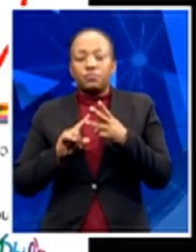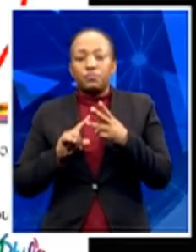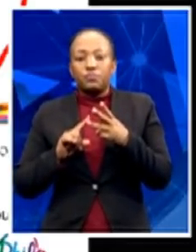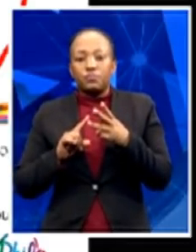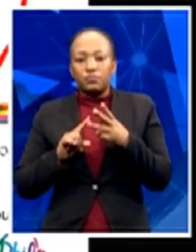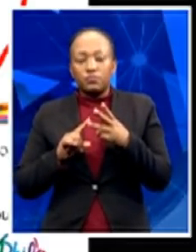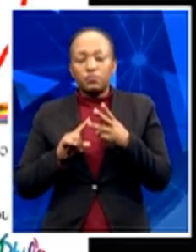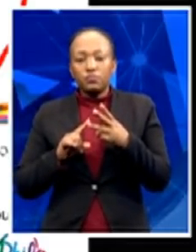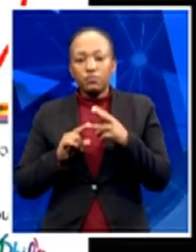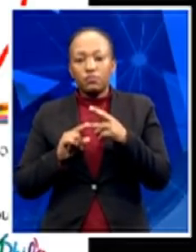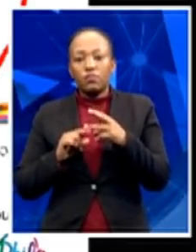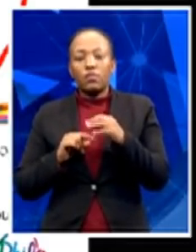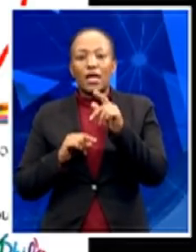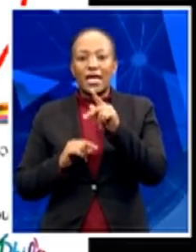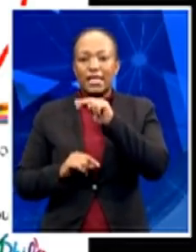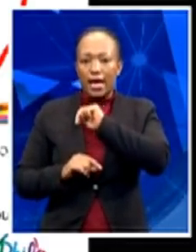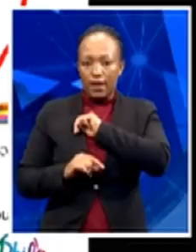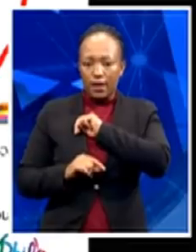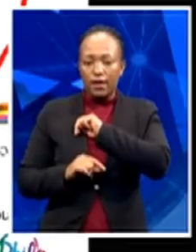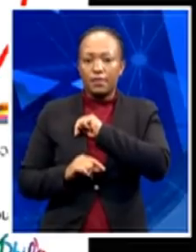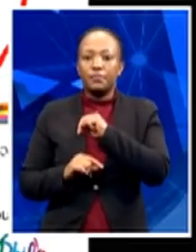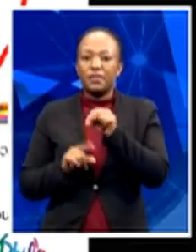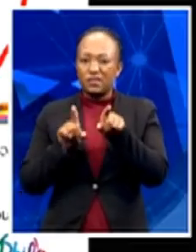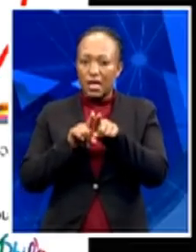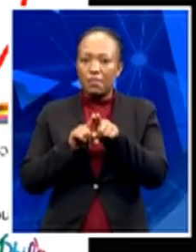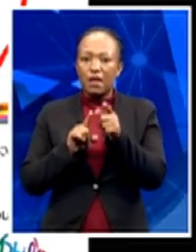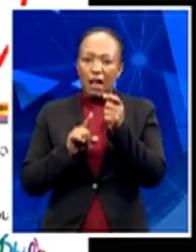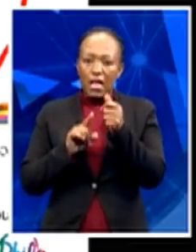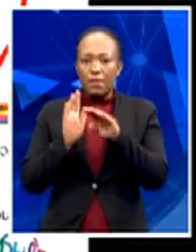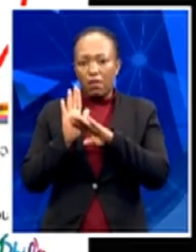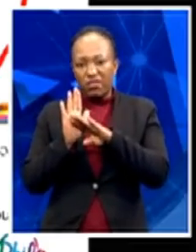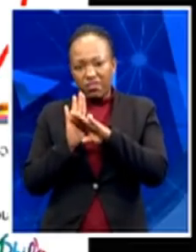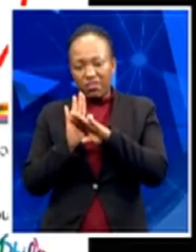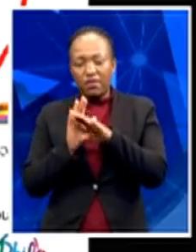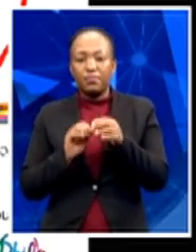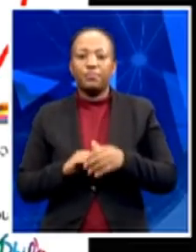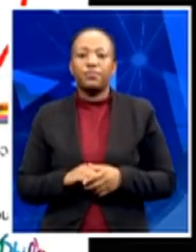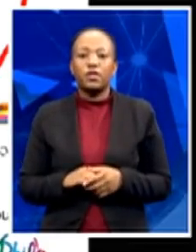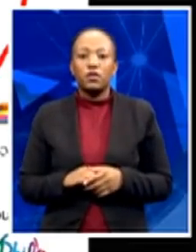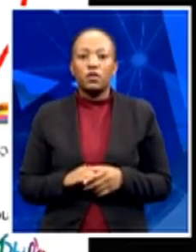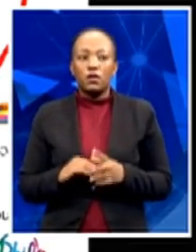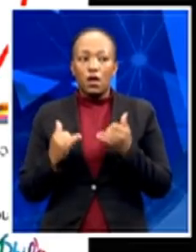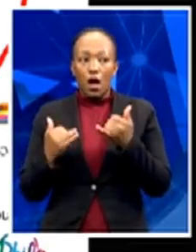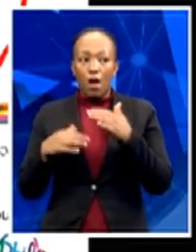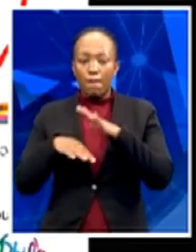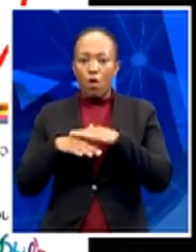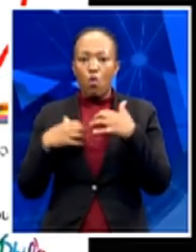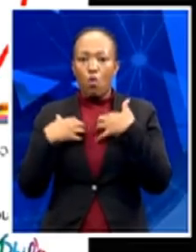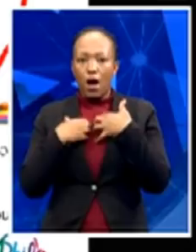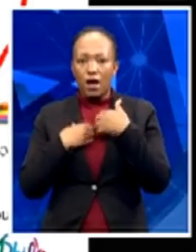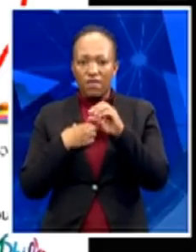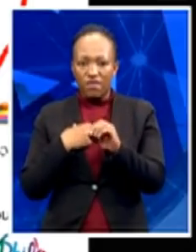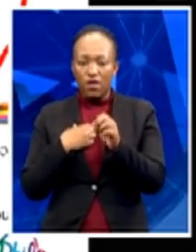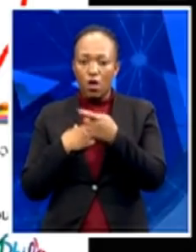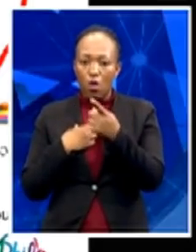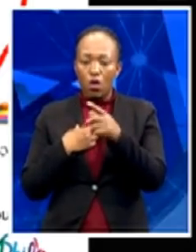KwaZulu-Natal, which is also trailing behind. What is also worrying is that it seems as if all the provinces are